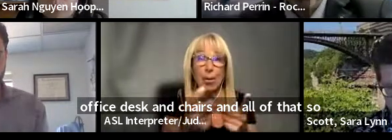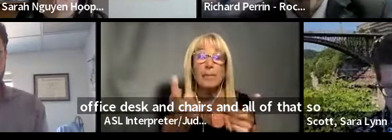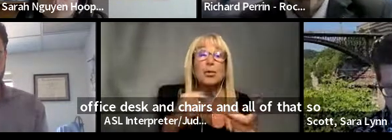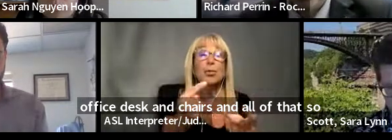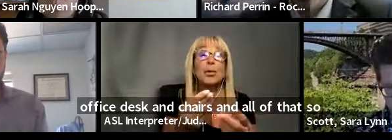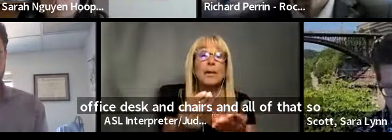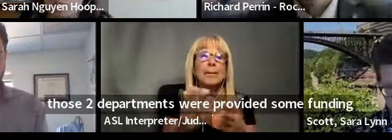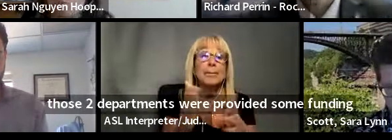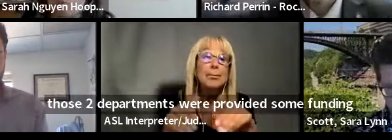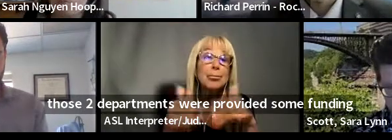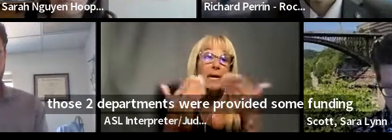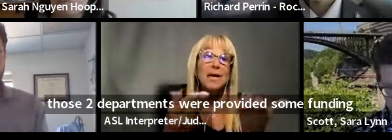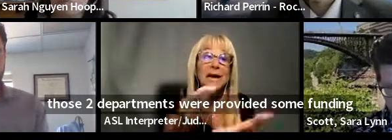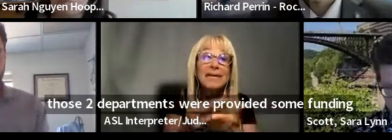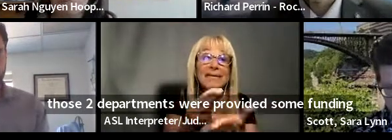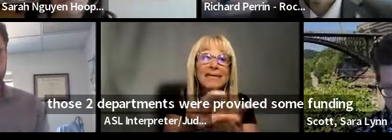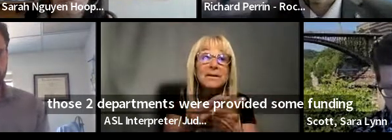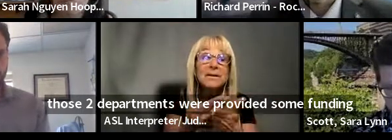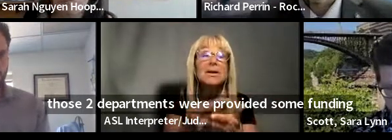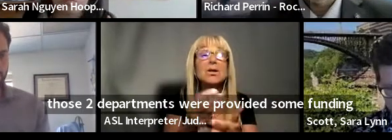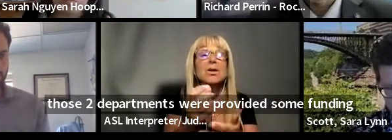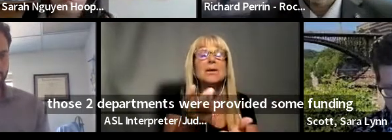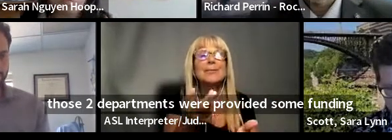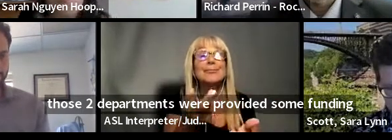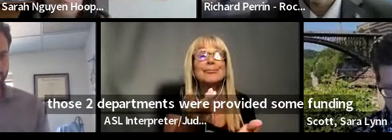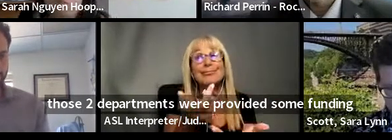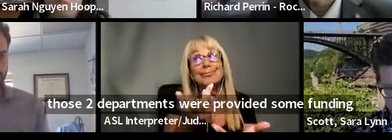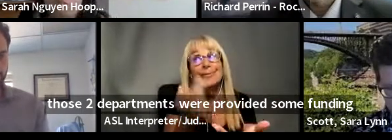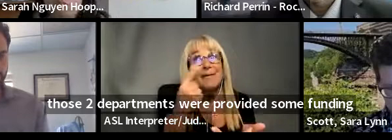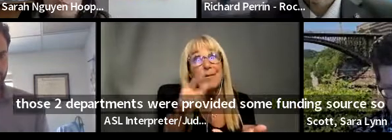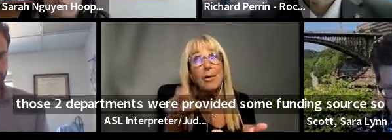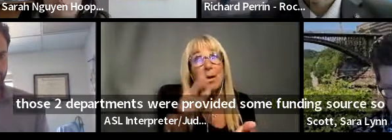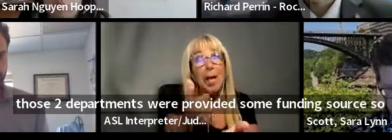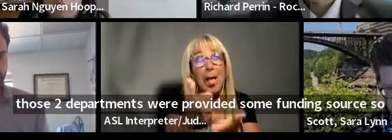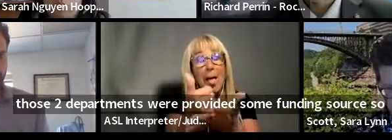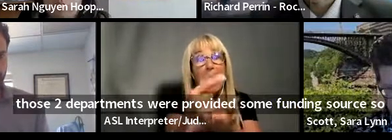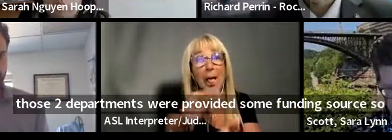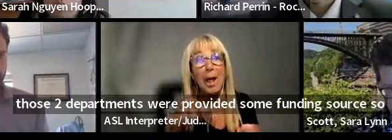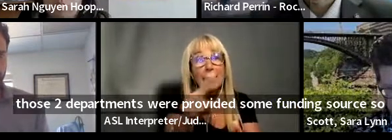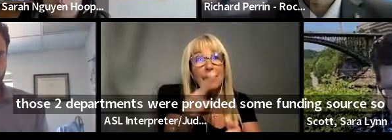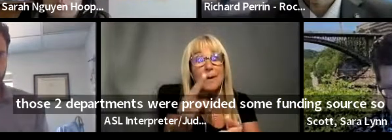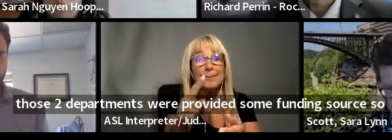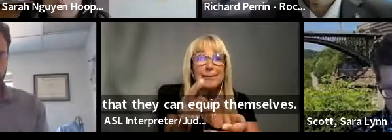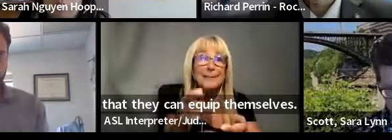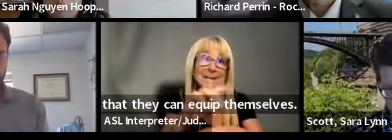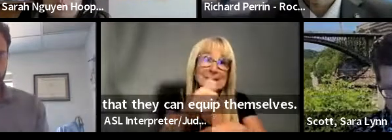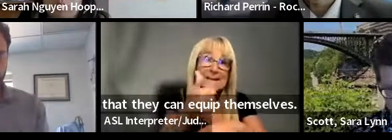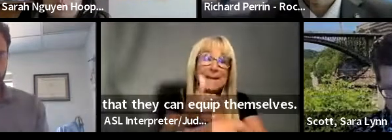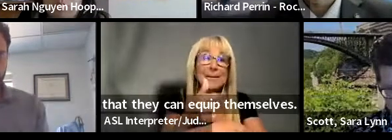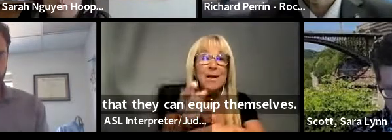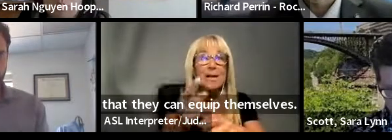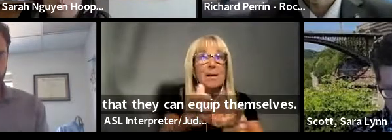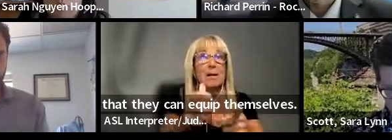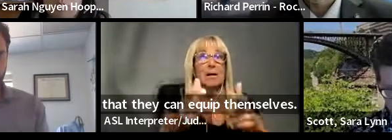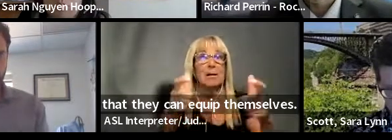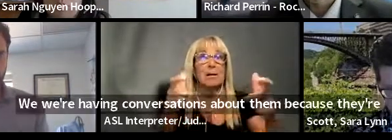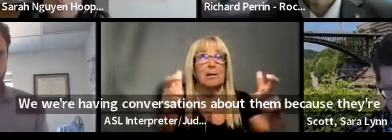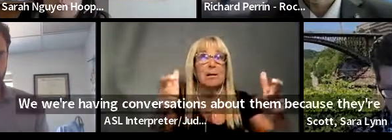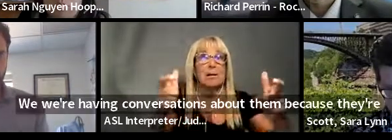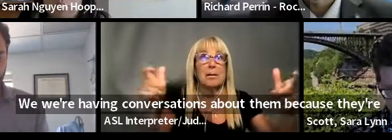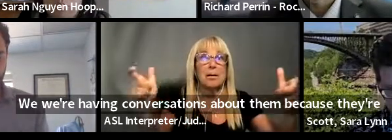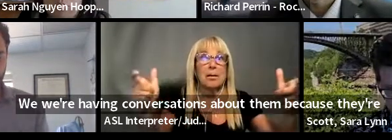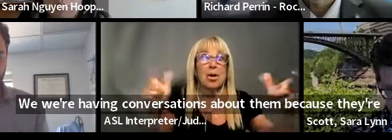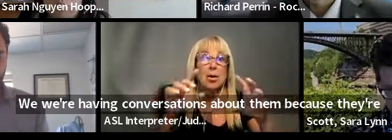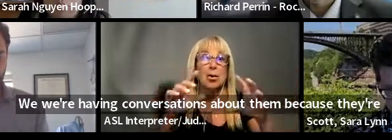source so that they can equip themselves. We're having conversations about them because they're growing rapidly,